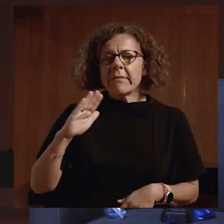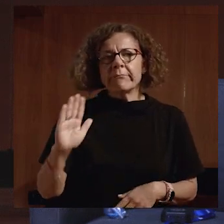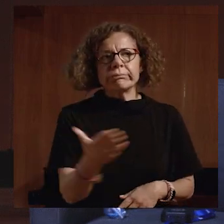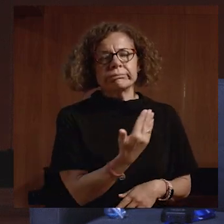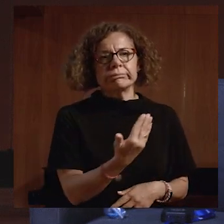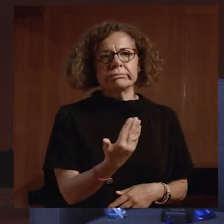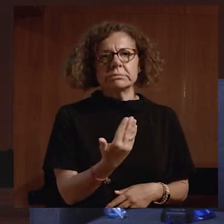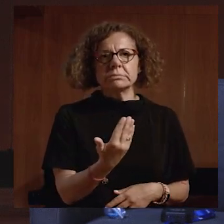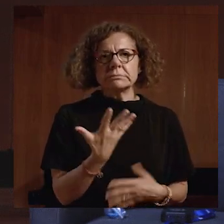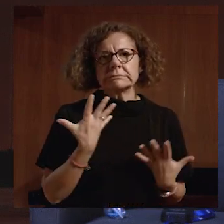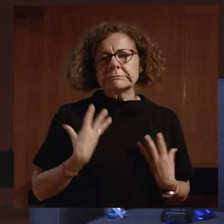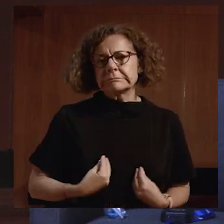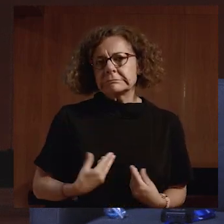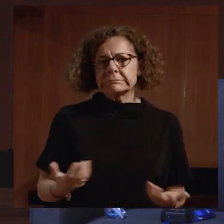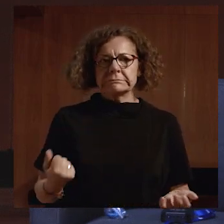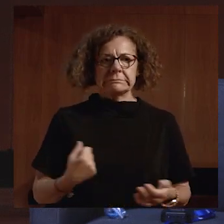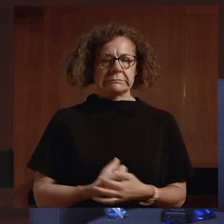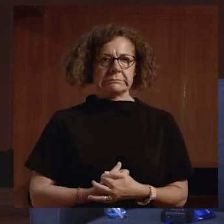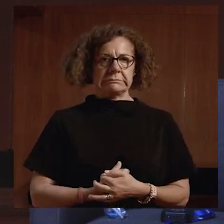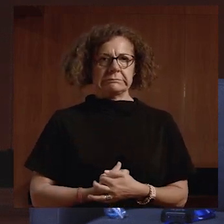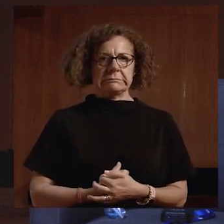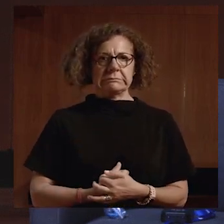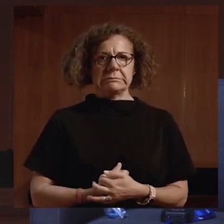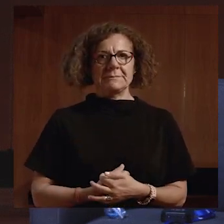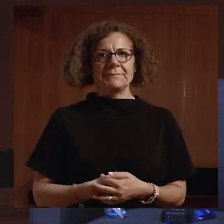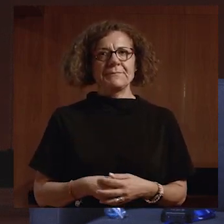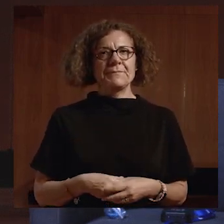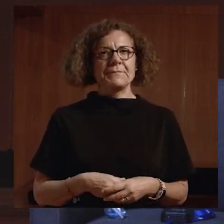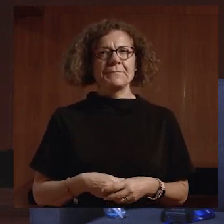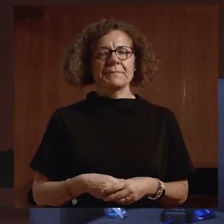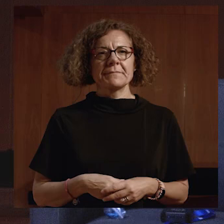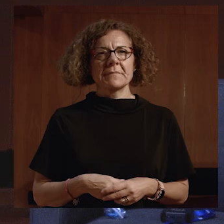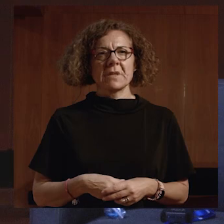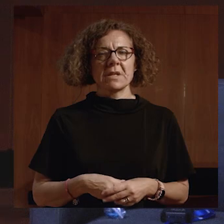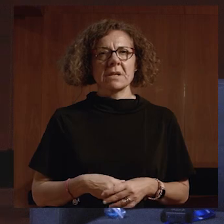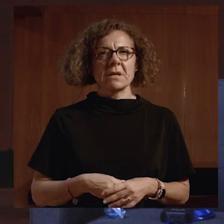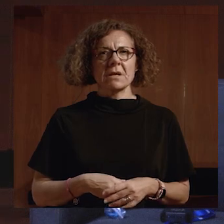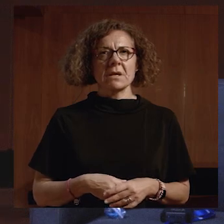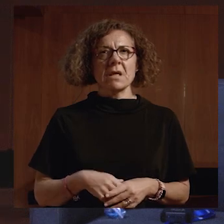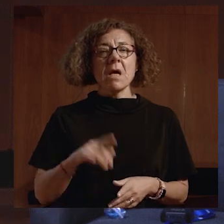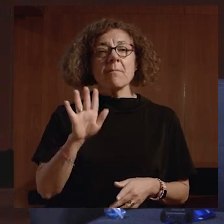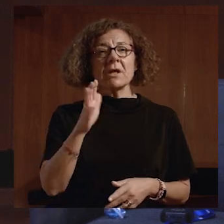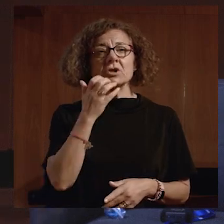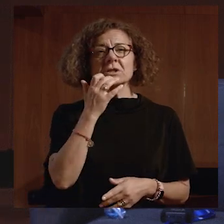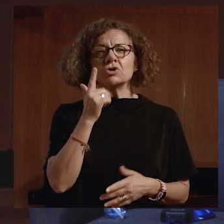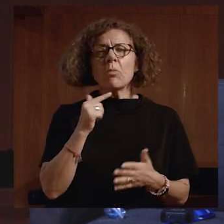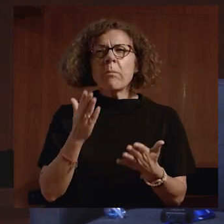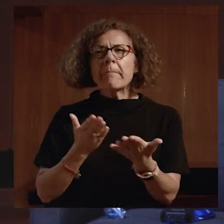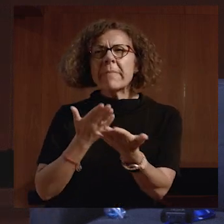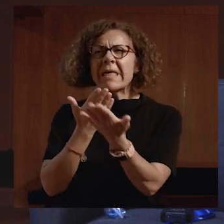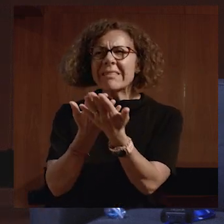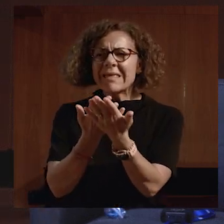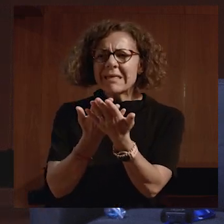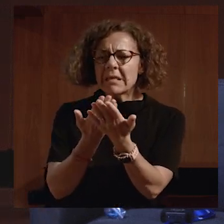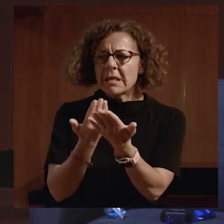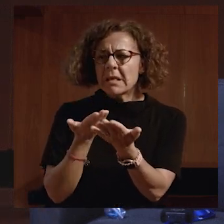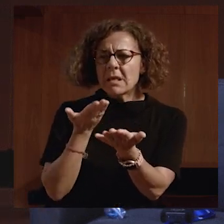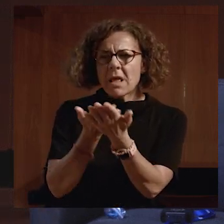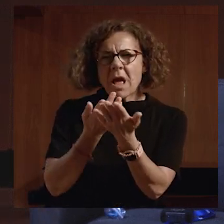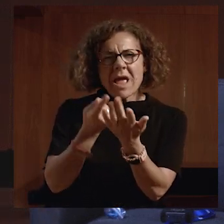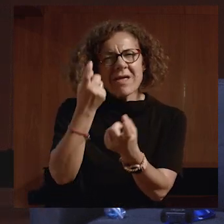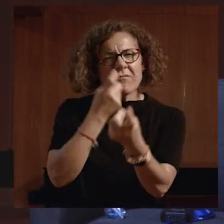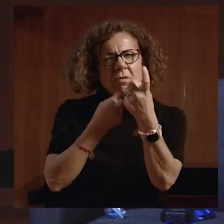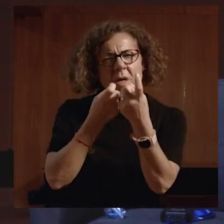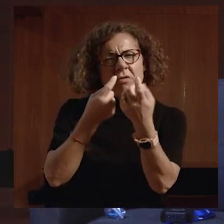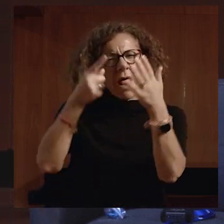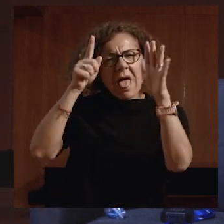orchestral auditions 6 months ago. And I'm like, yes, people plan ahead. It's really important not to